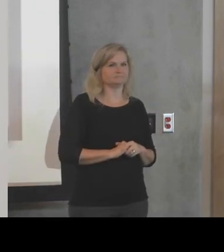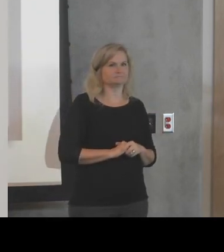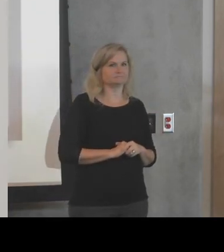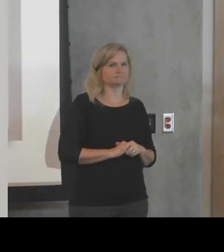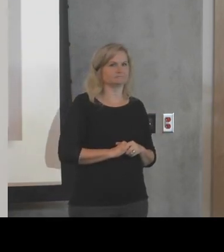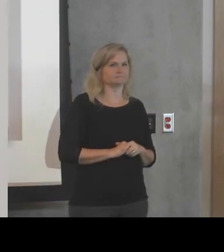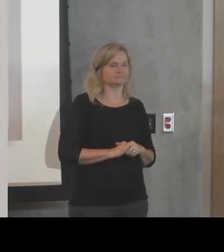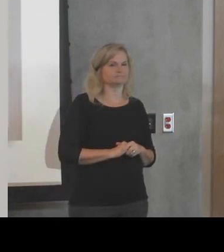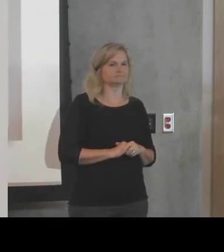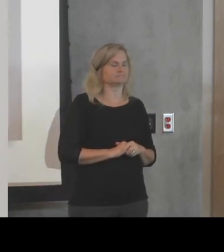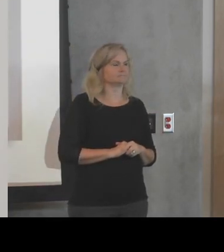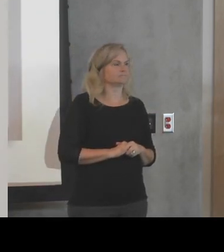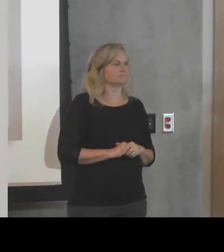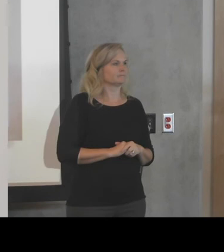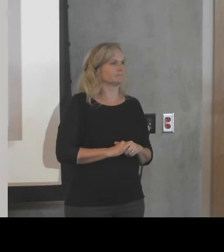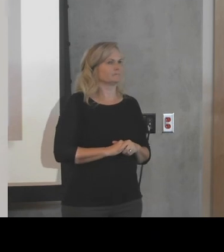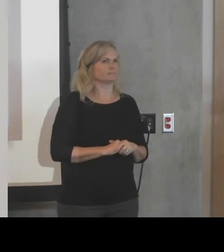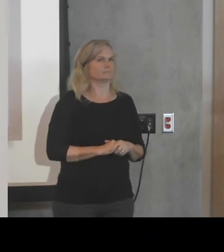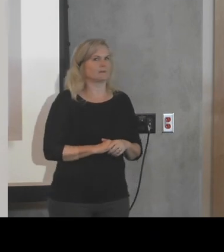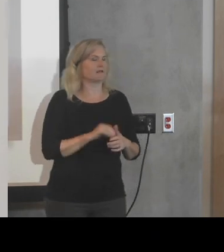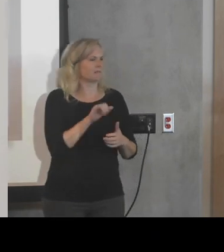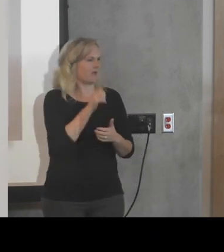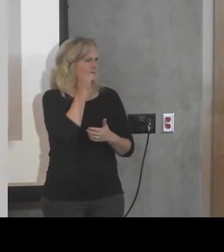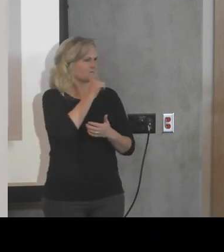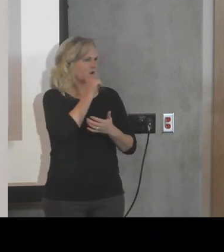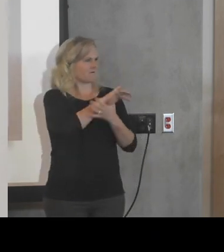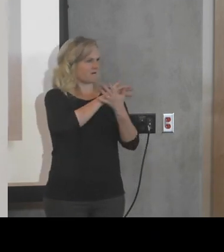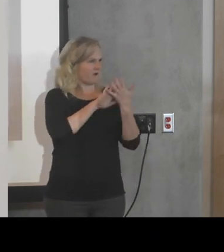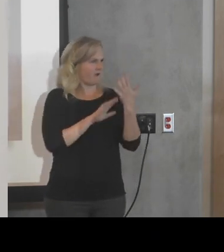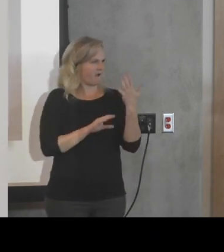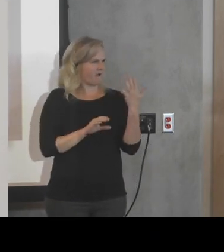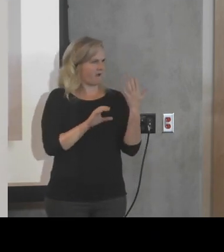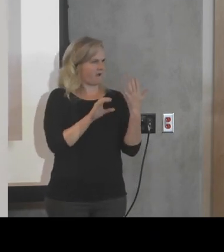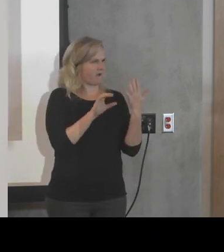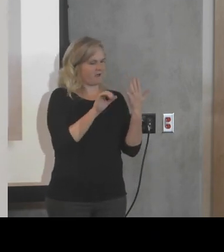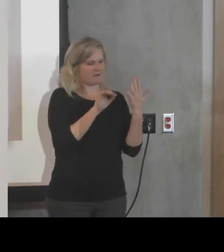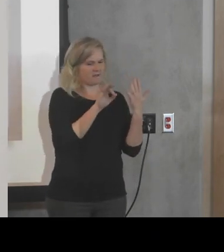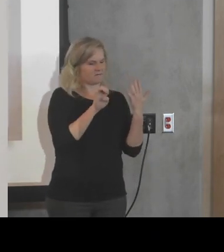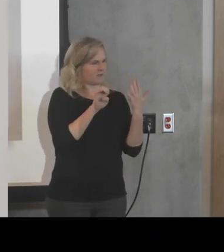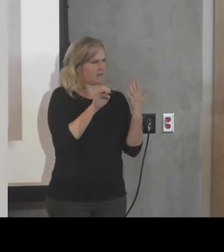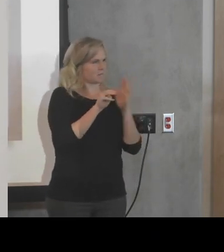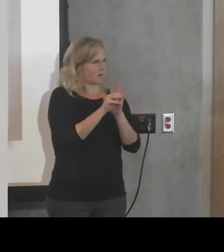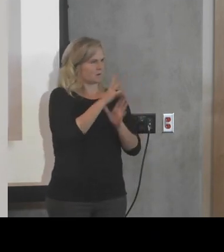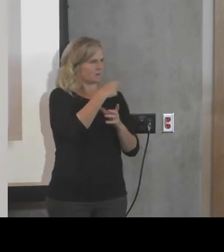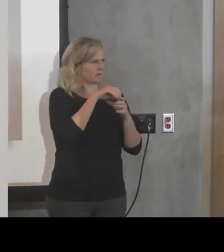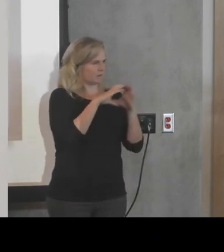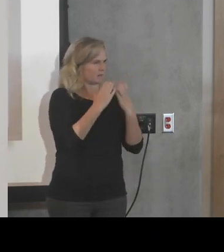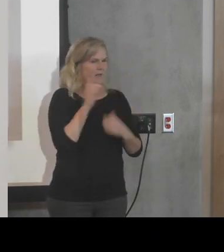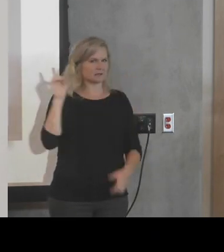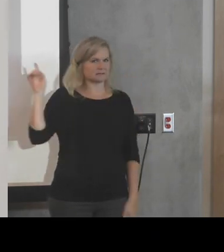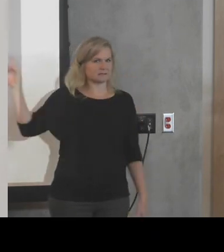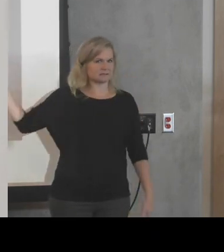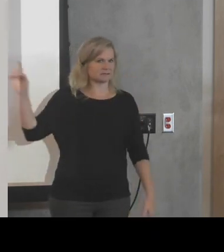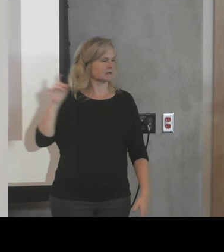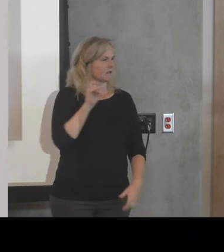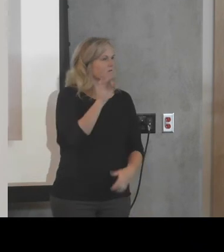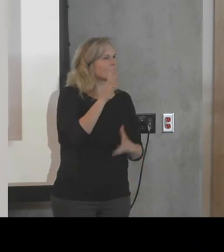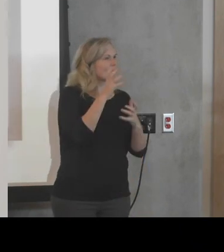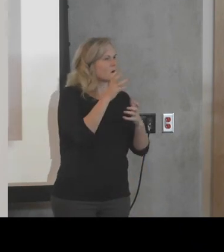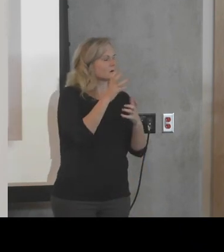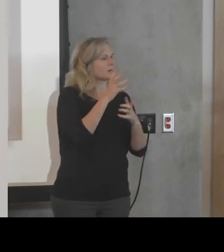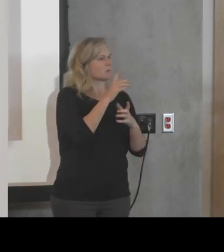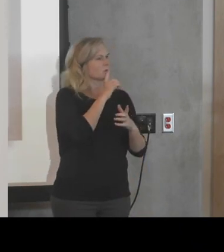So when we look at our daily 5, our cafe model in the classroom, if you want to work